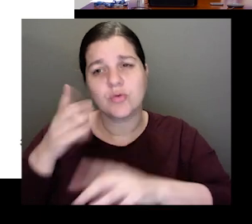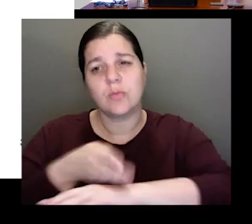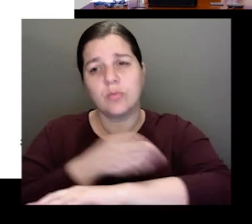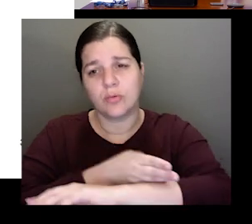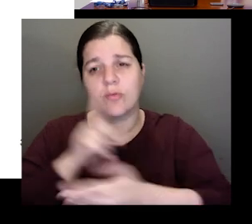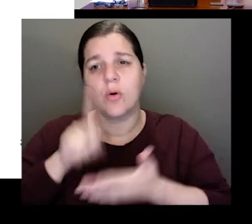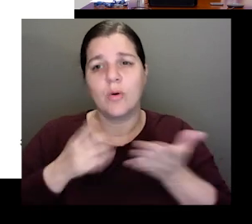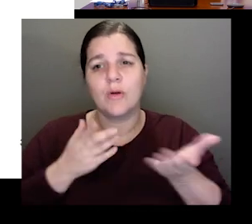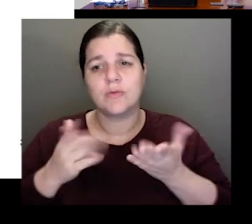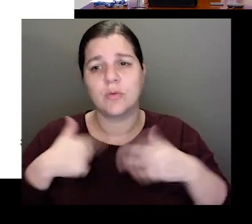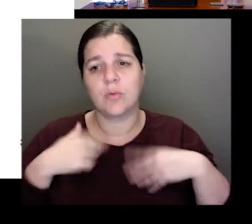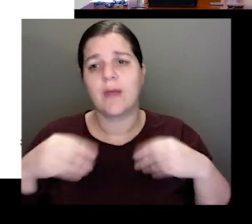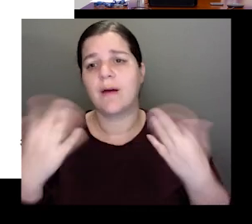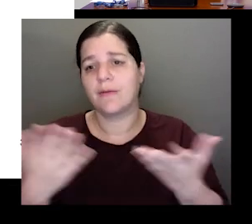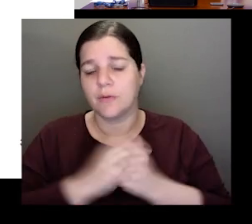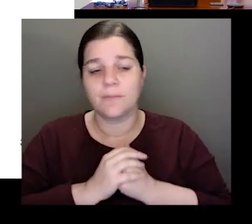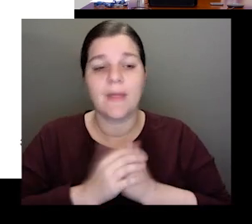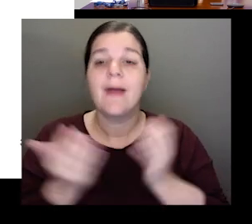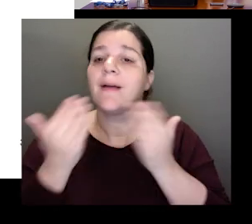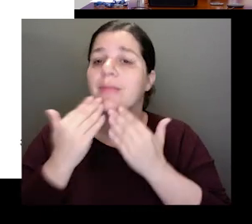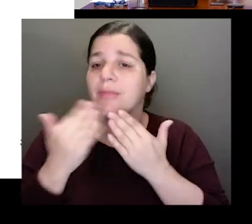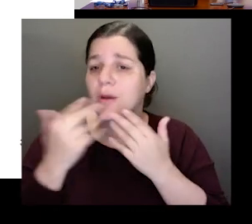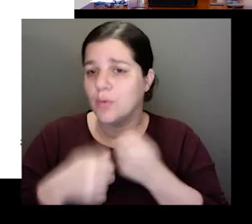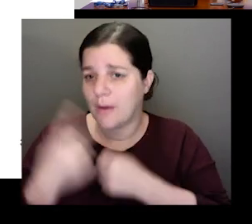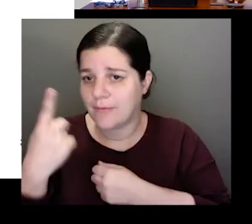So thanks, everyone. Back to you, Sean.